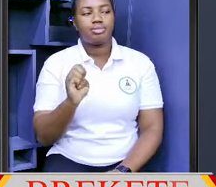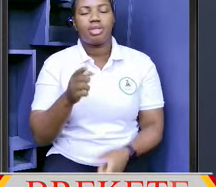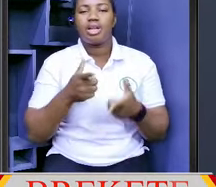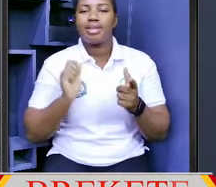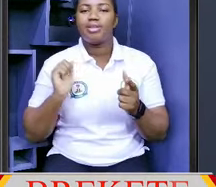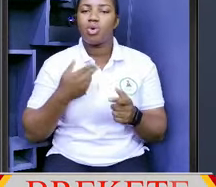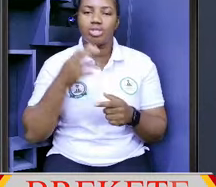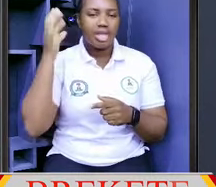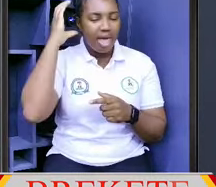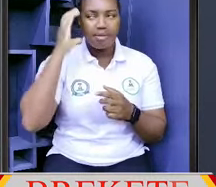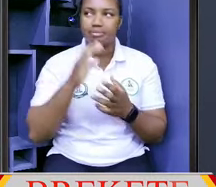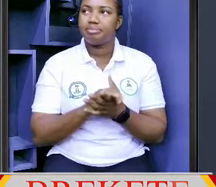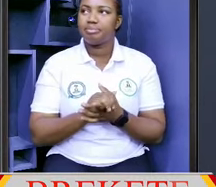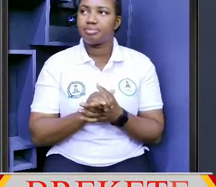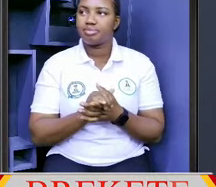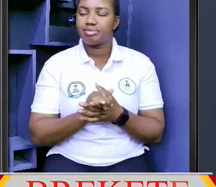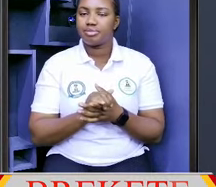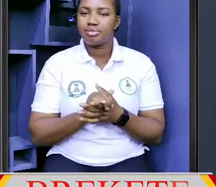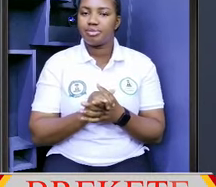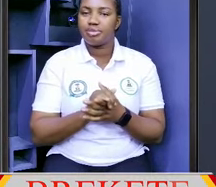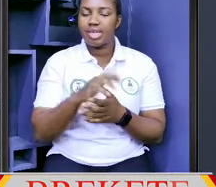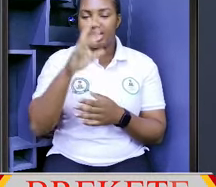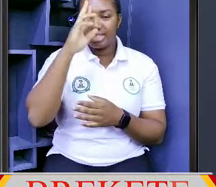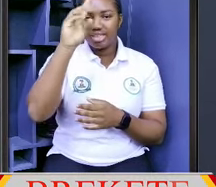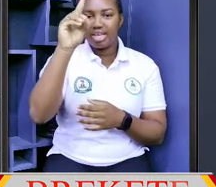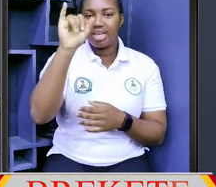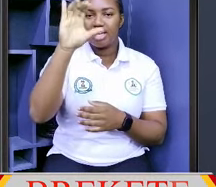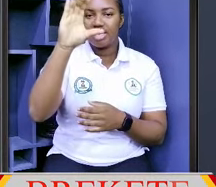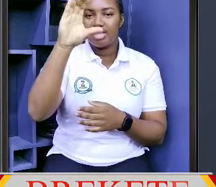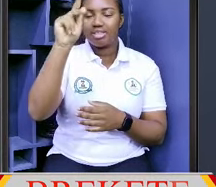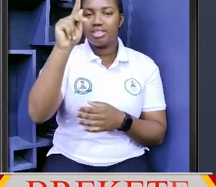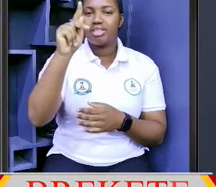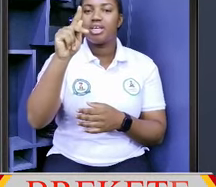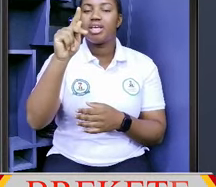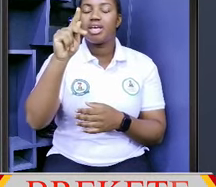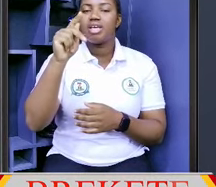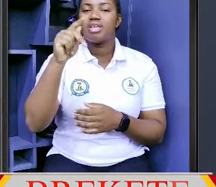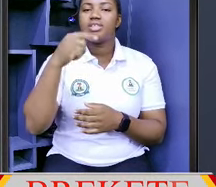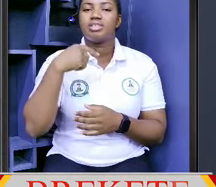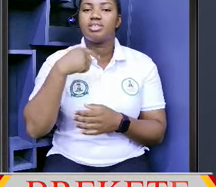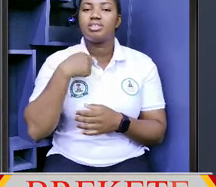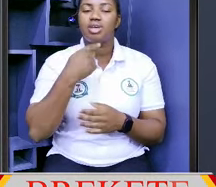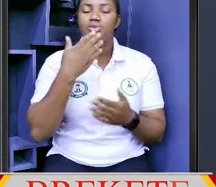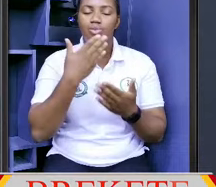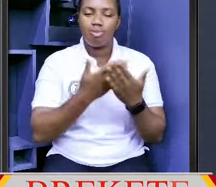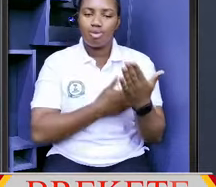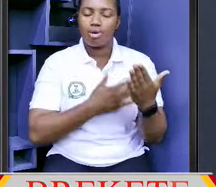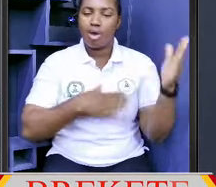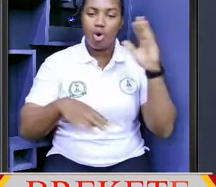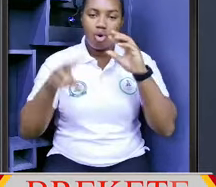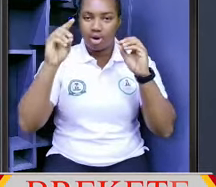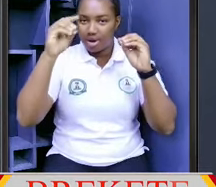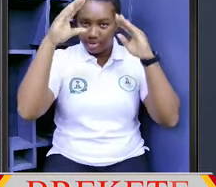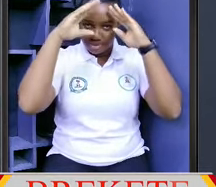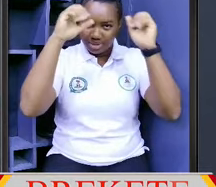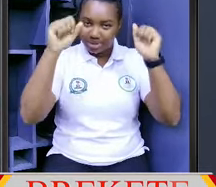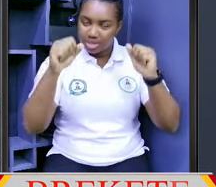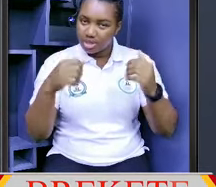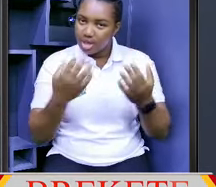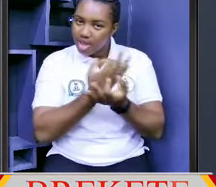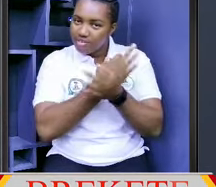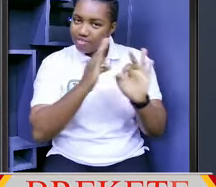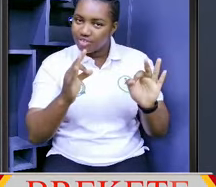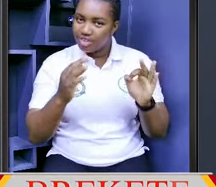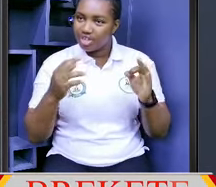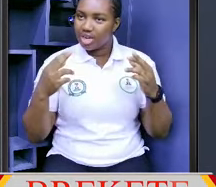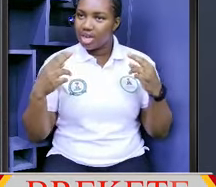make we hear. Sadiq Abubakar, he say, good morning, my ordinary president. Free health care.